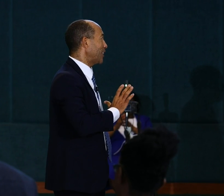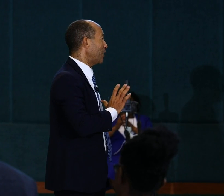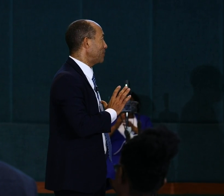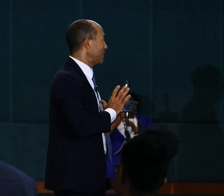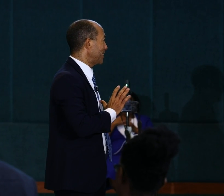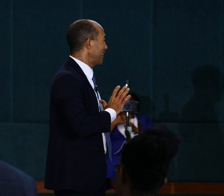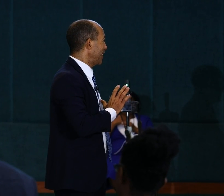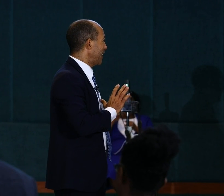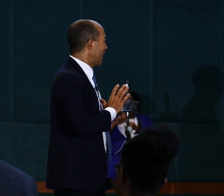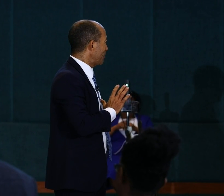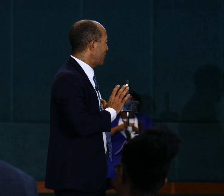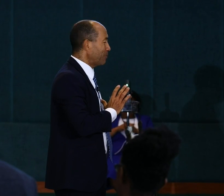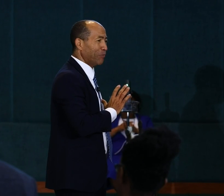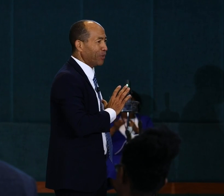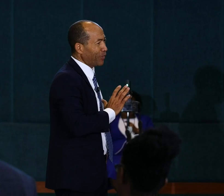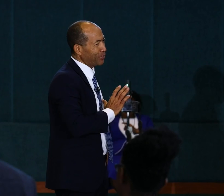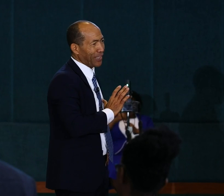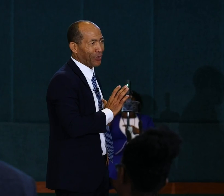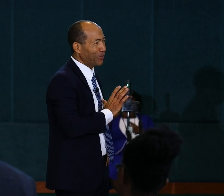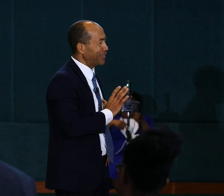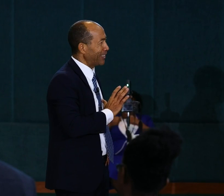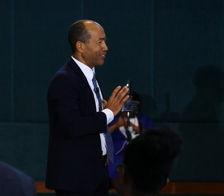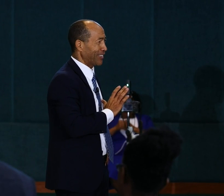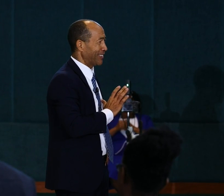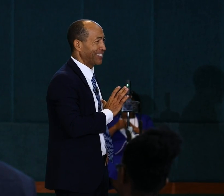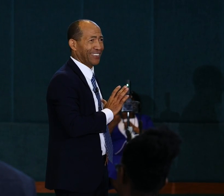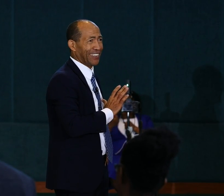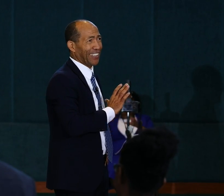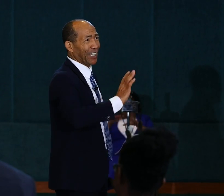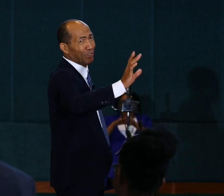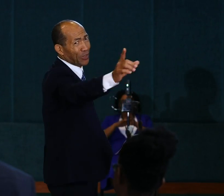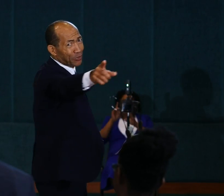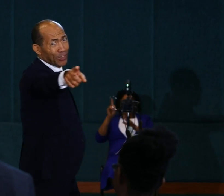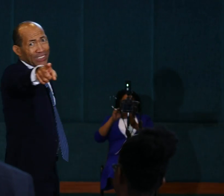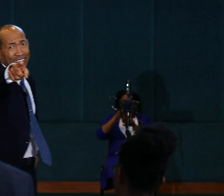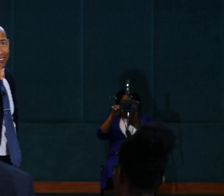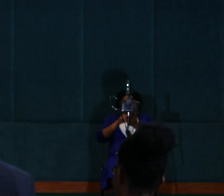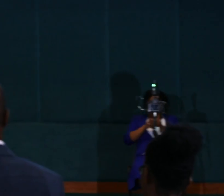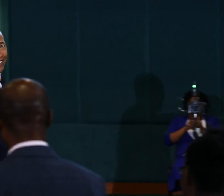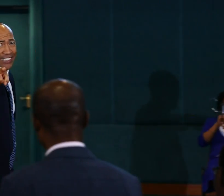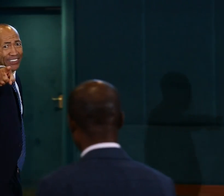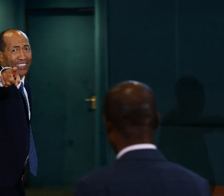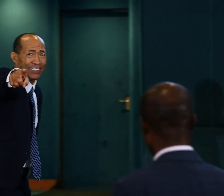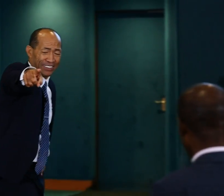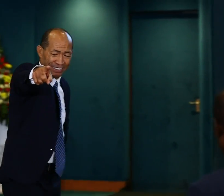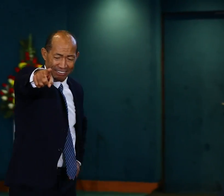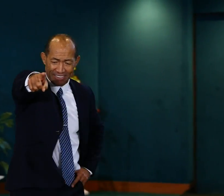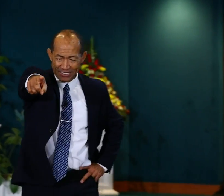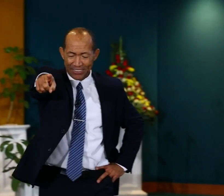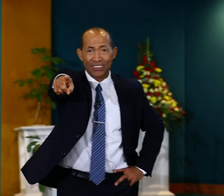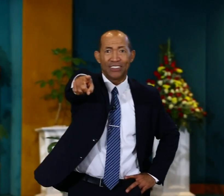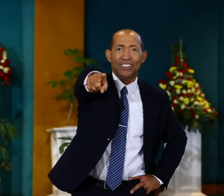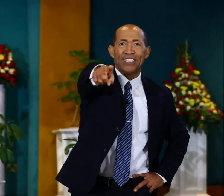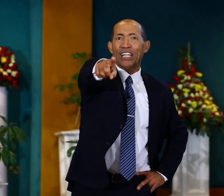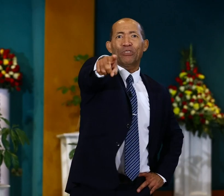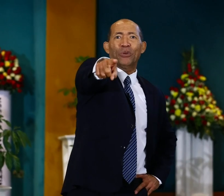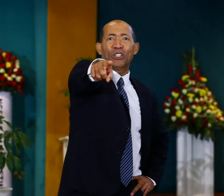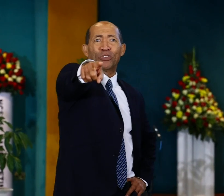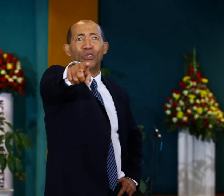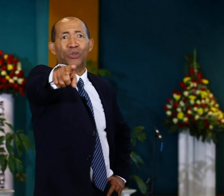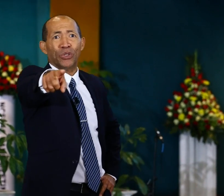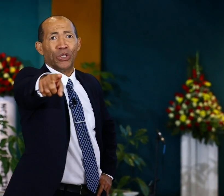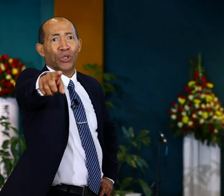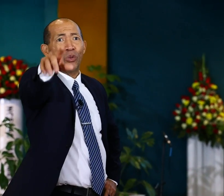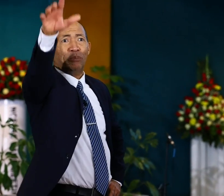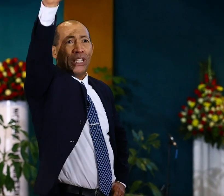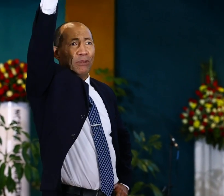when that day comes, every member of Nairobi Central, every one of you listening by the internet, every